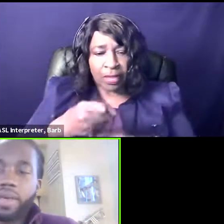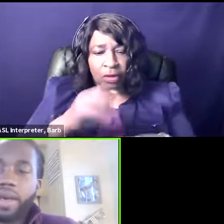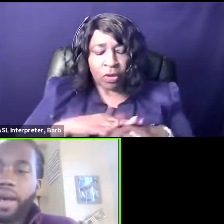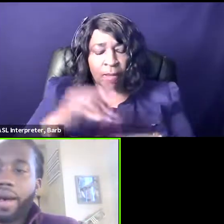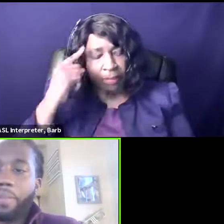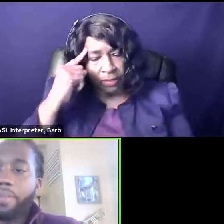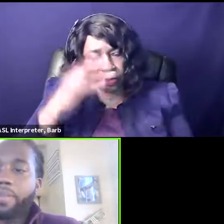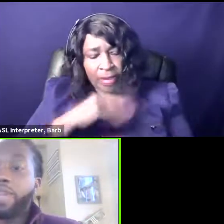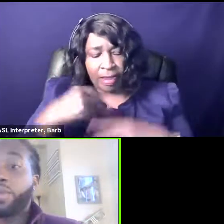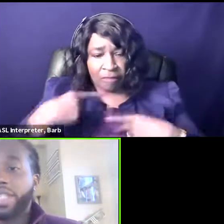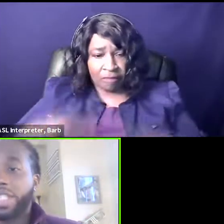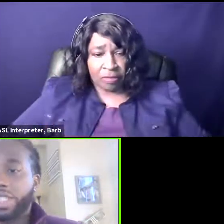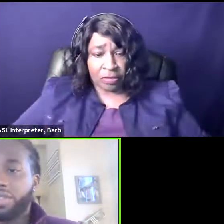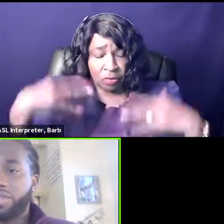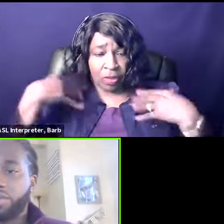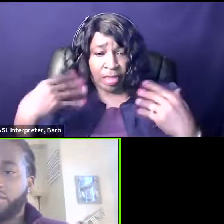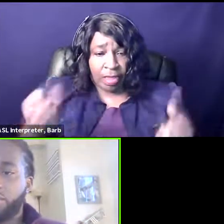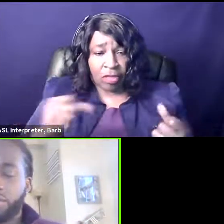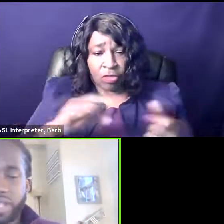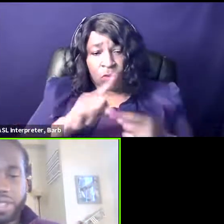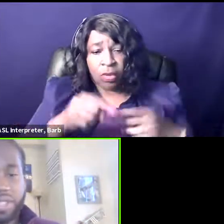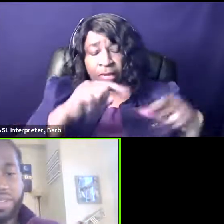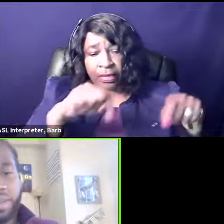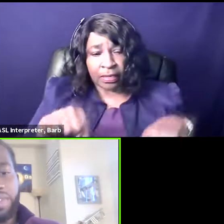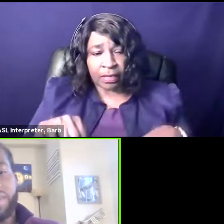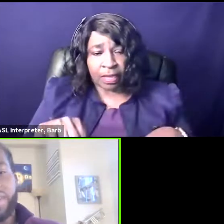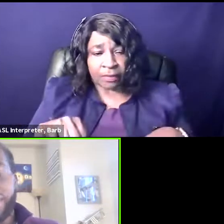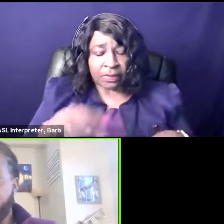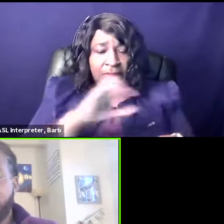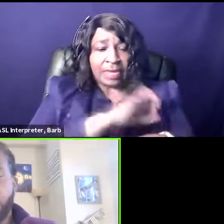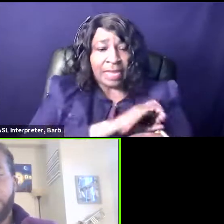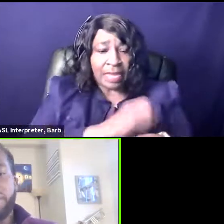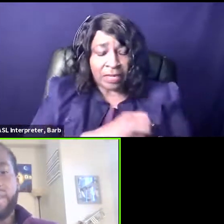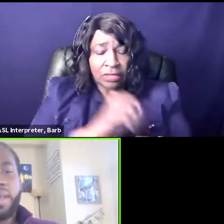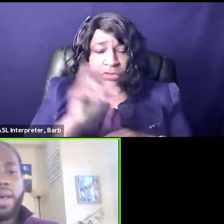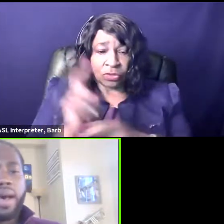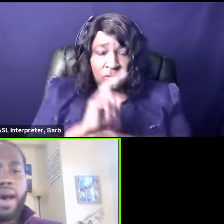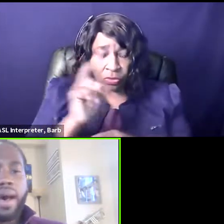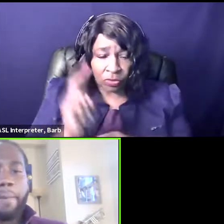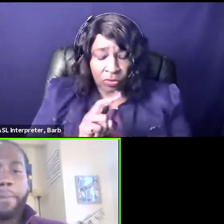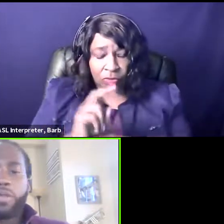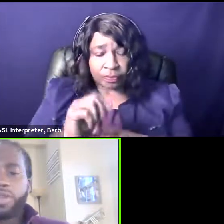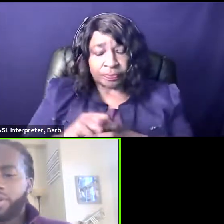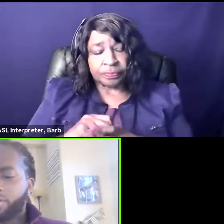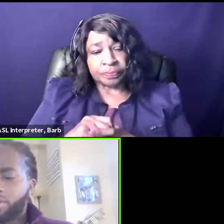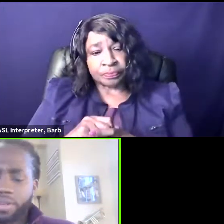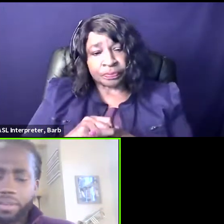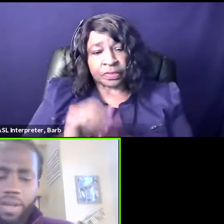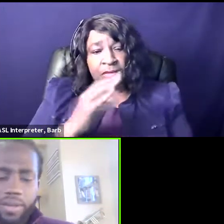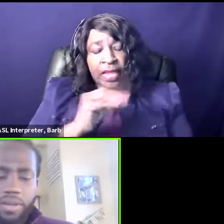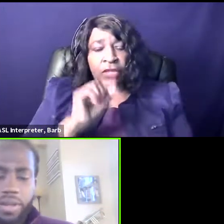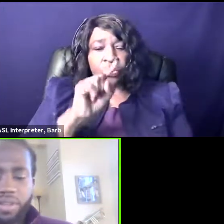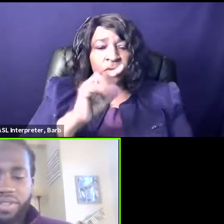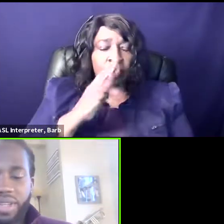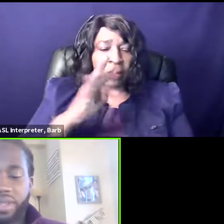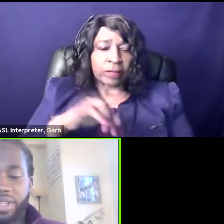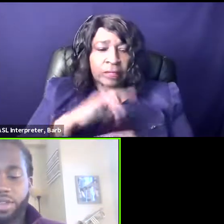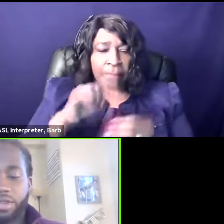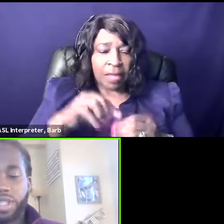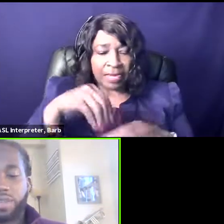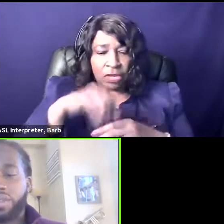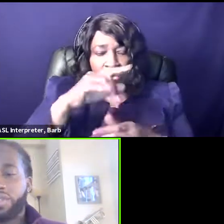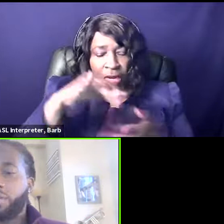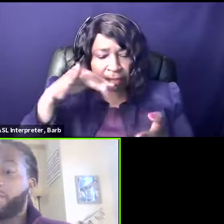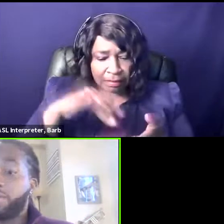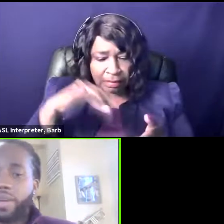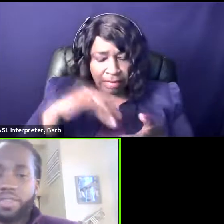health in relation to energy consumption, to energy burdens. And you talked about, in your study, the